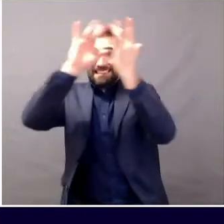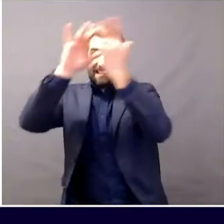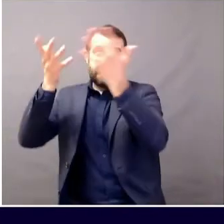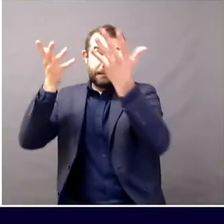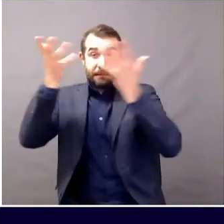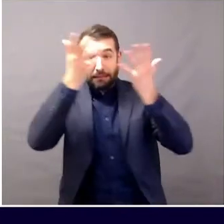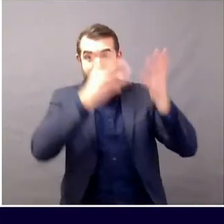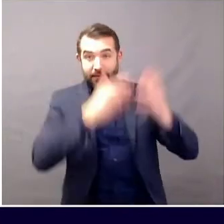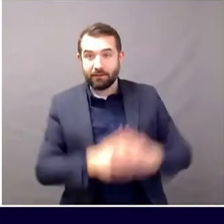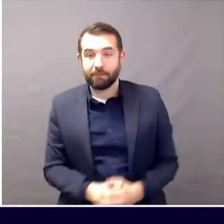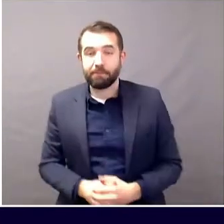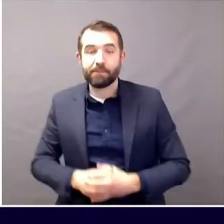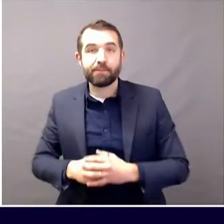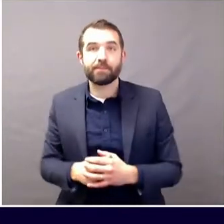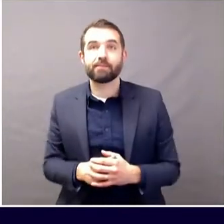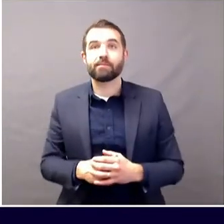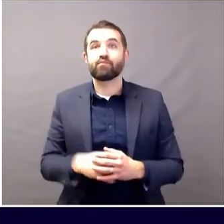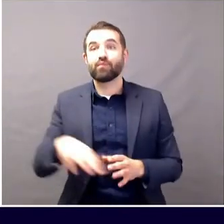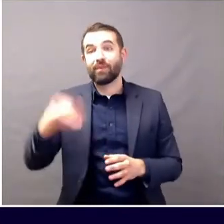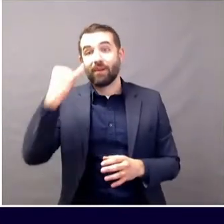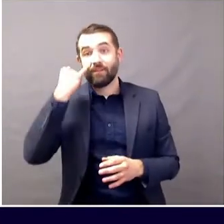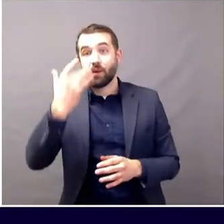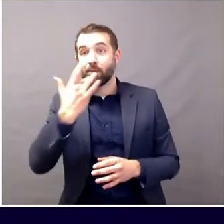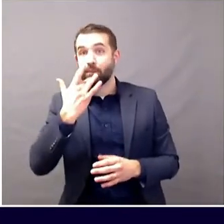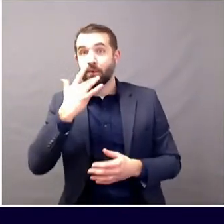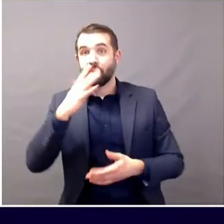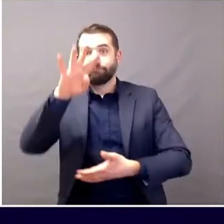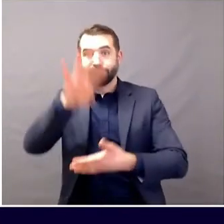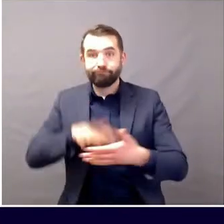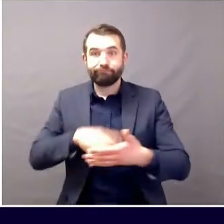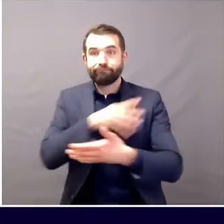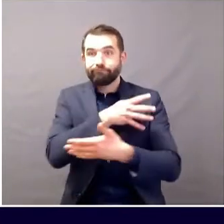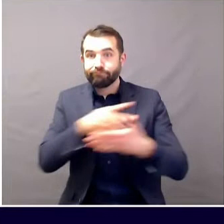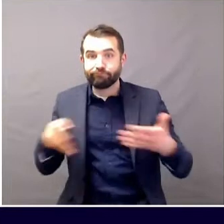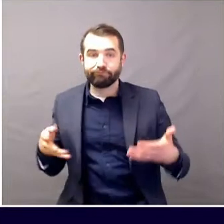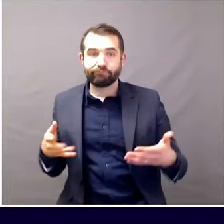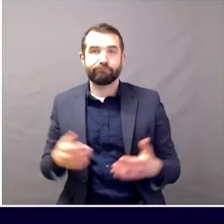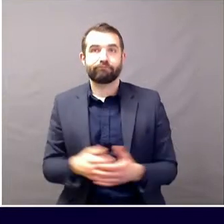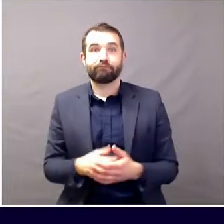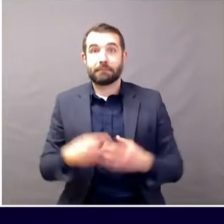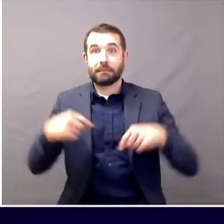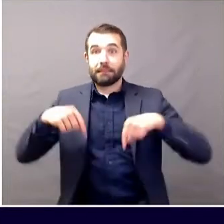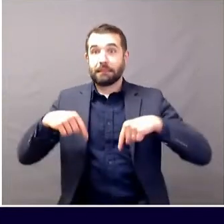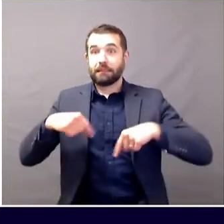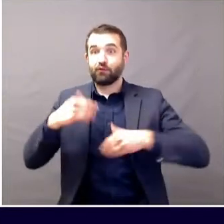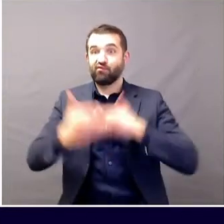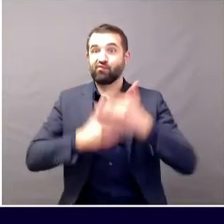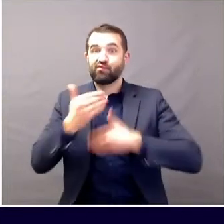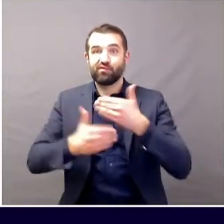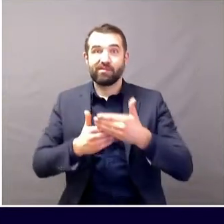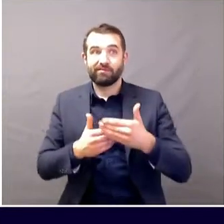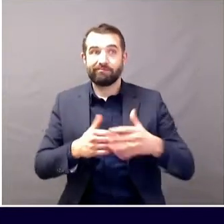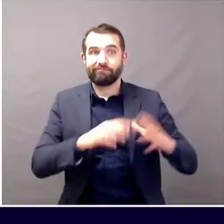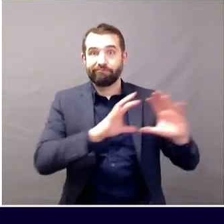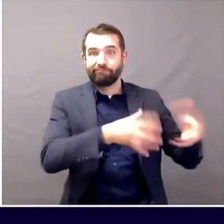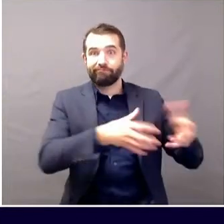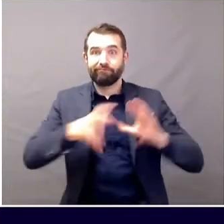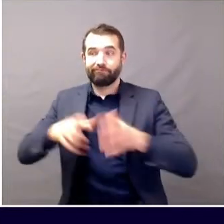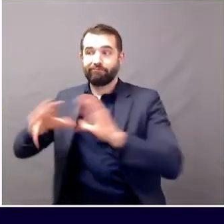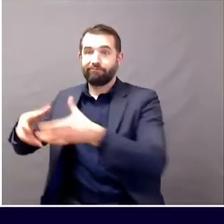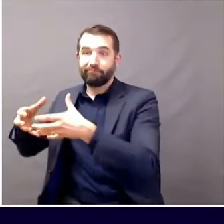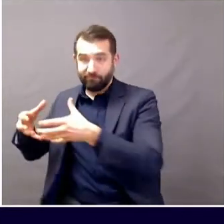a rubric, Patty, this process involves 3 distinct buckets or work streams. One